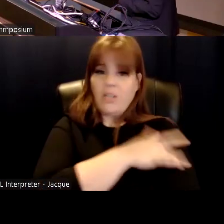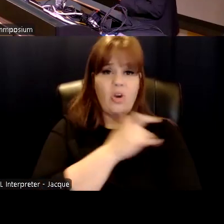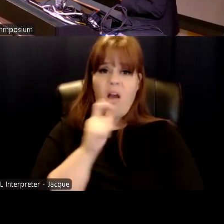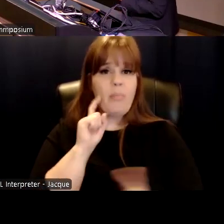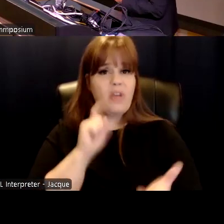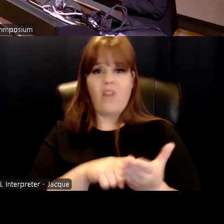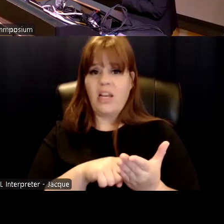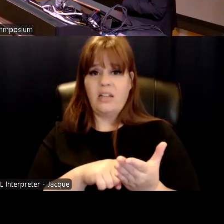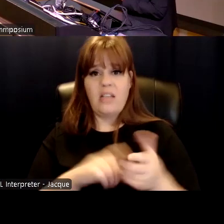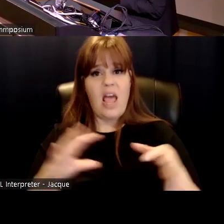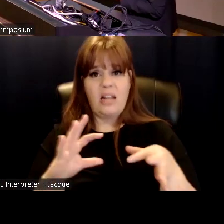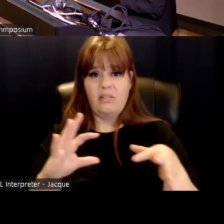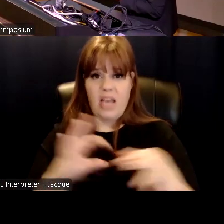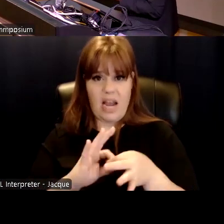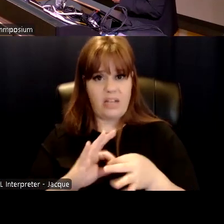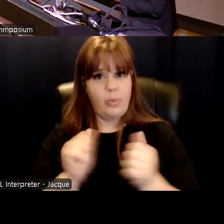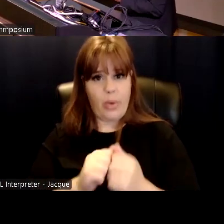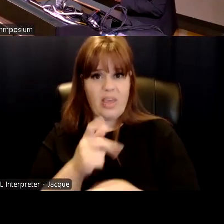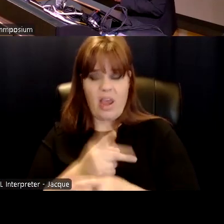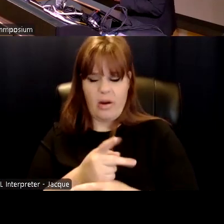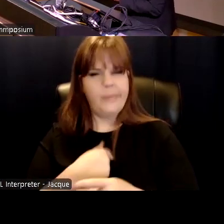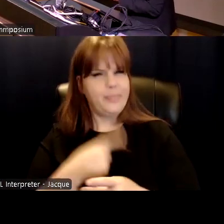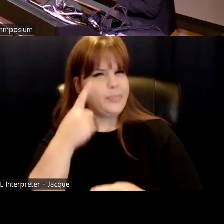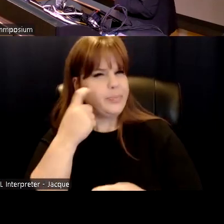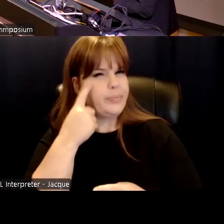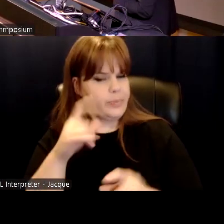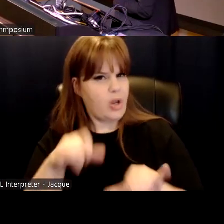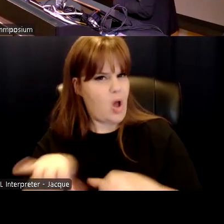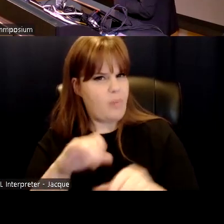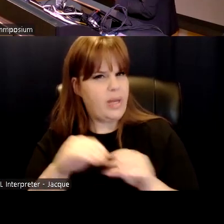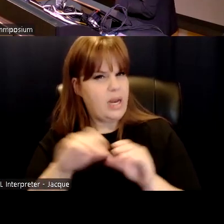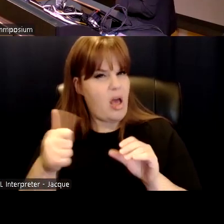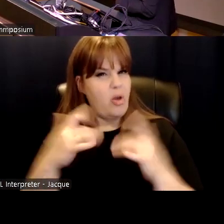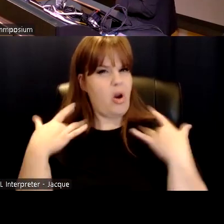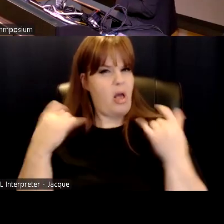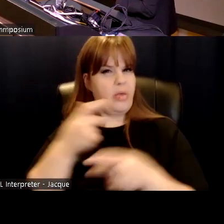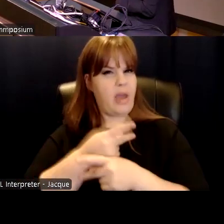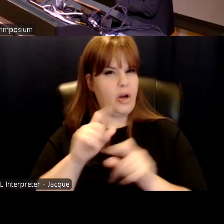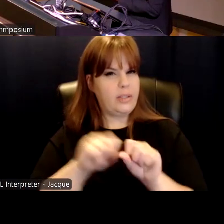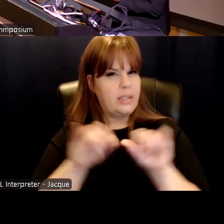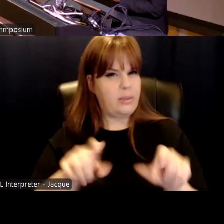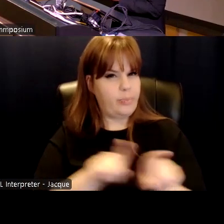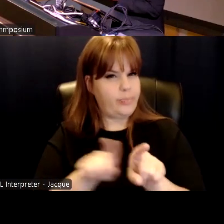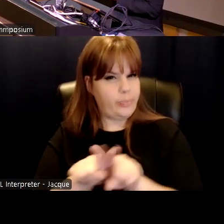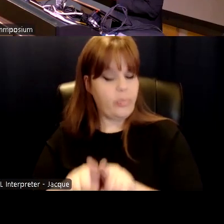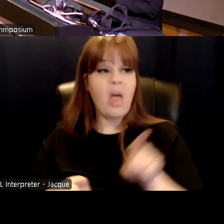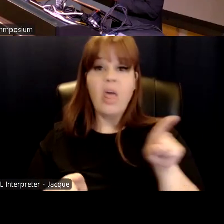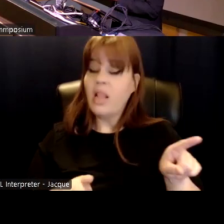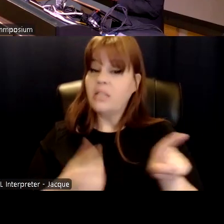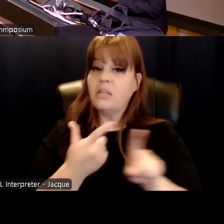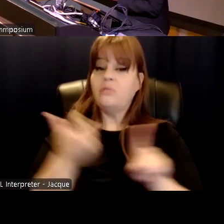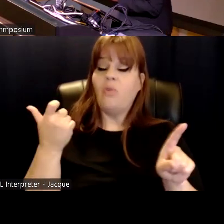linked to care. And I suspect that this is common in other healthcare systems as well. Because this is from